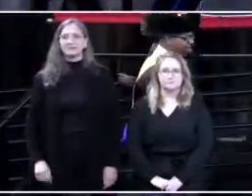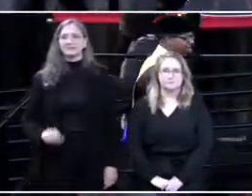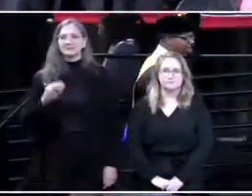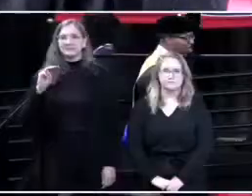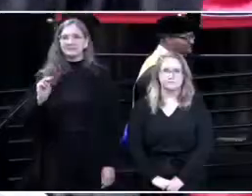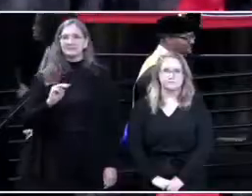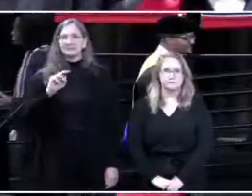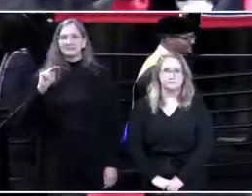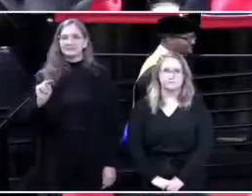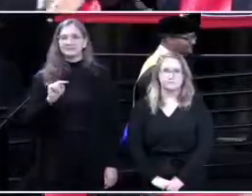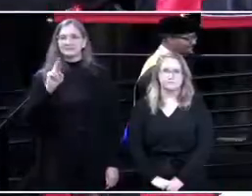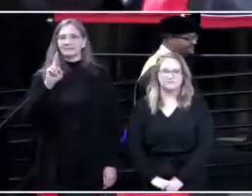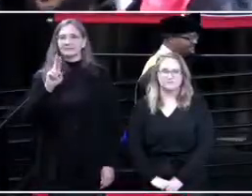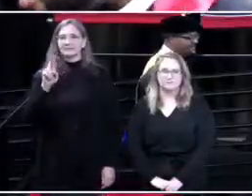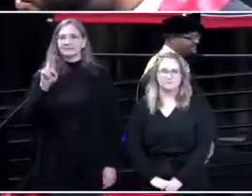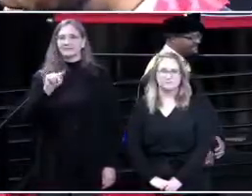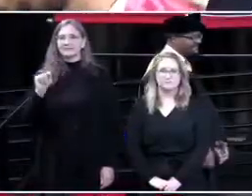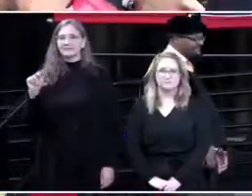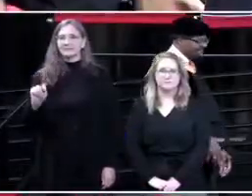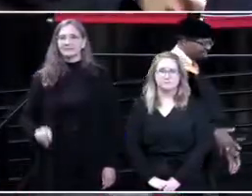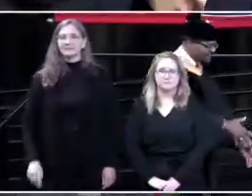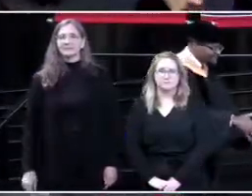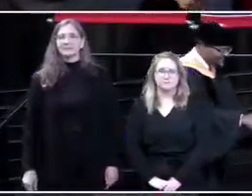Michaela Natasha Wright.